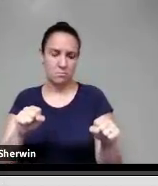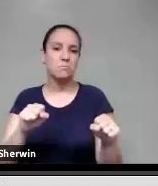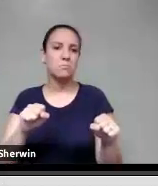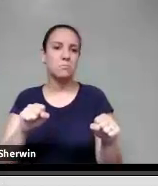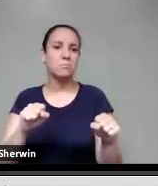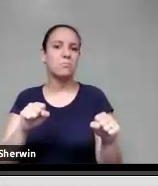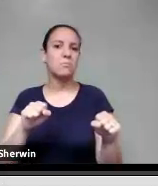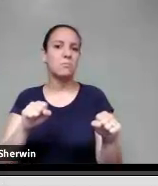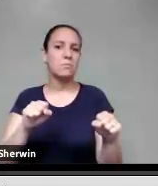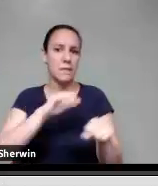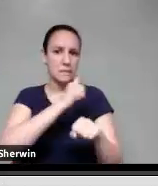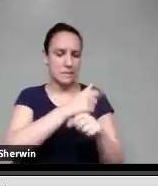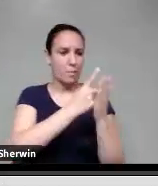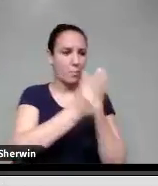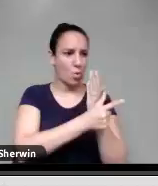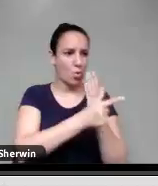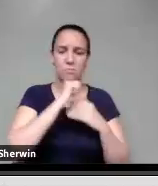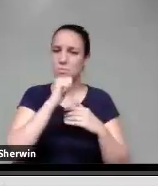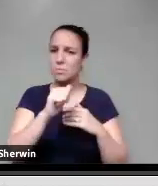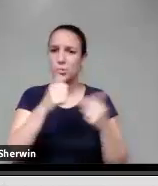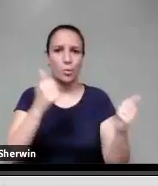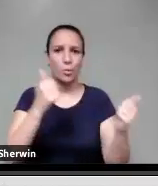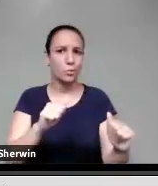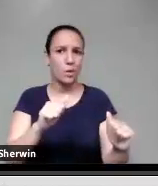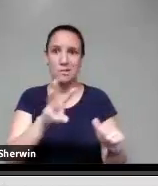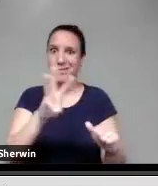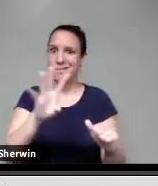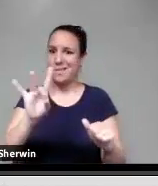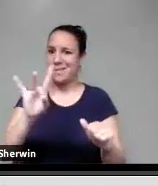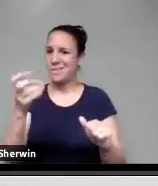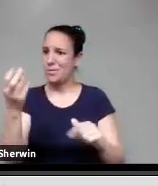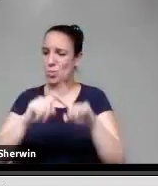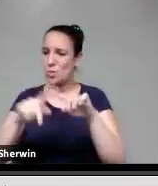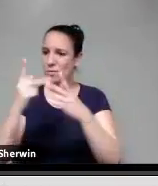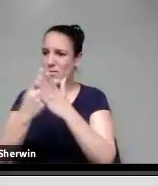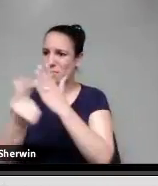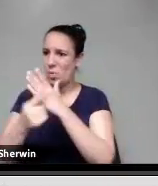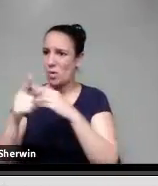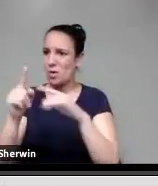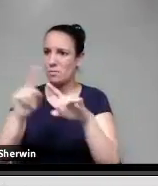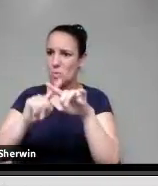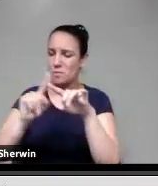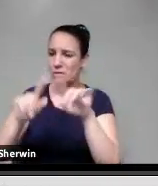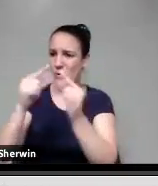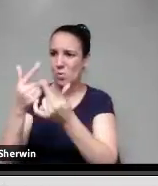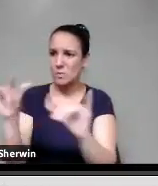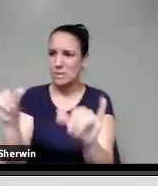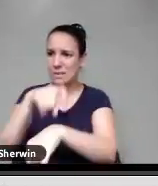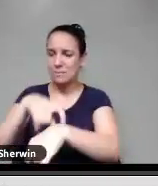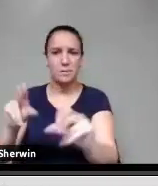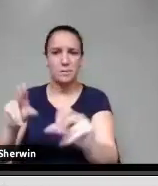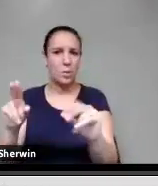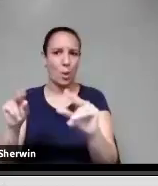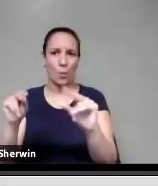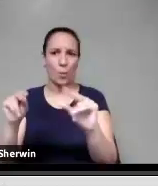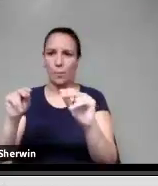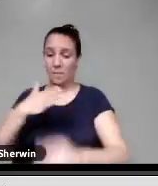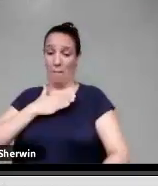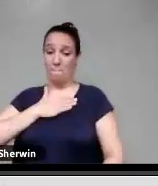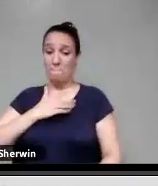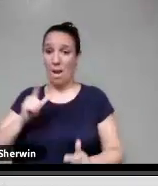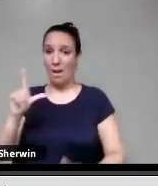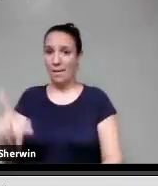area. I don't want you to try to look at 6 or 8 or 12 of them at one time. I want you to think about My library would serve